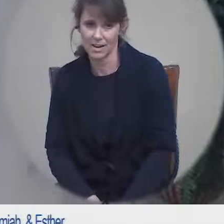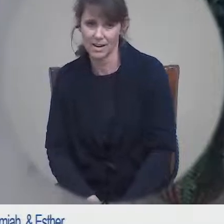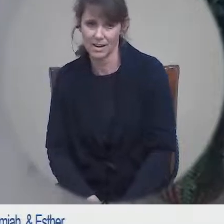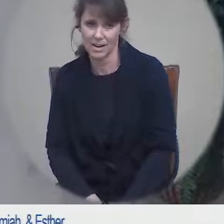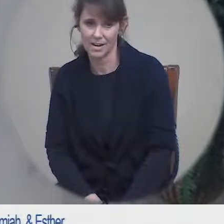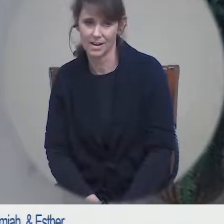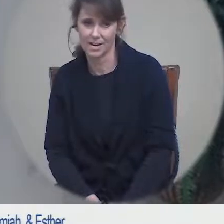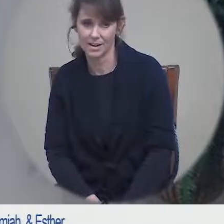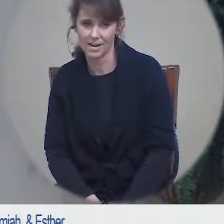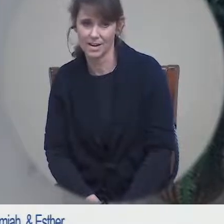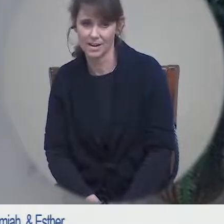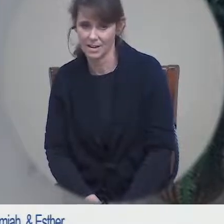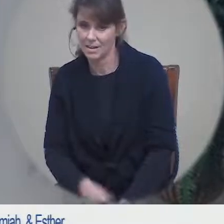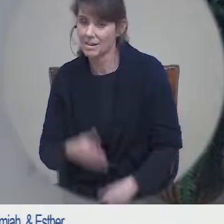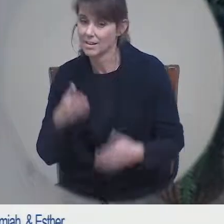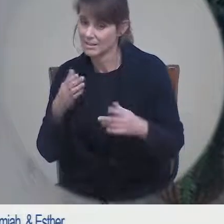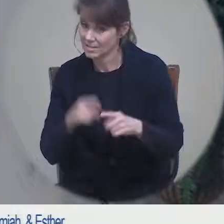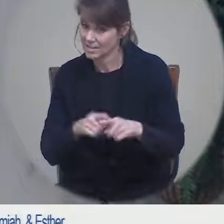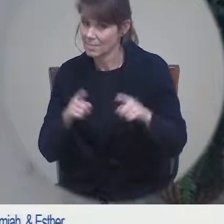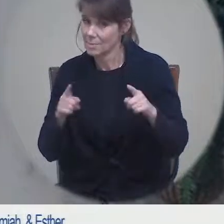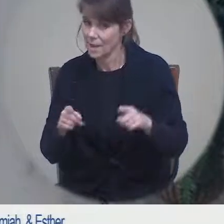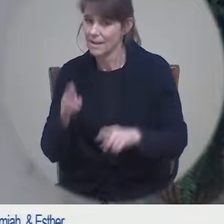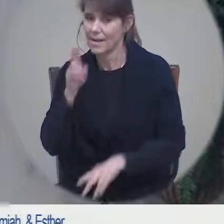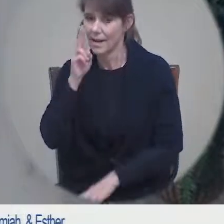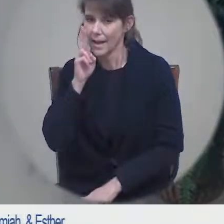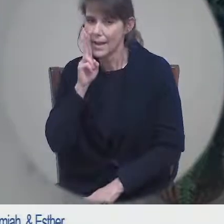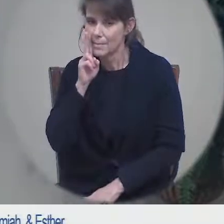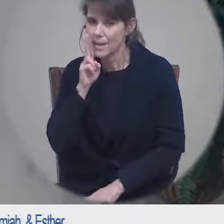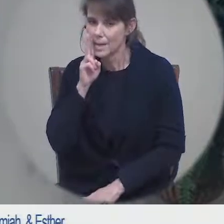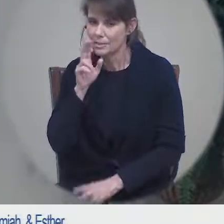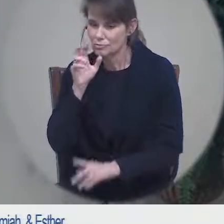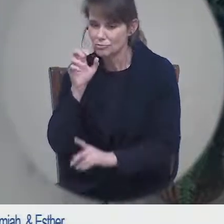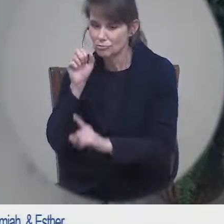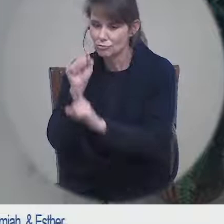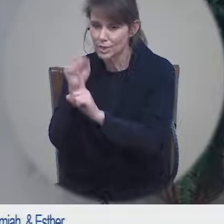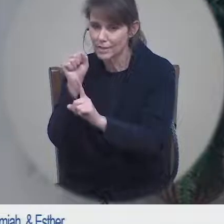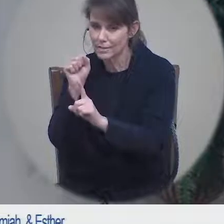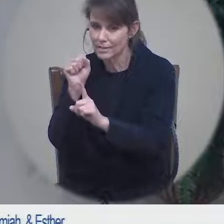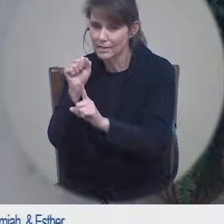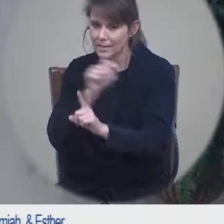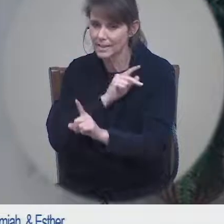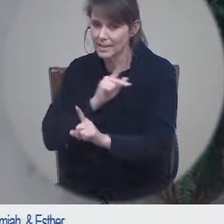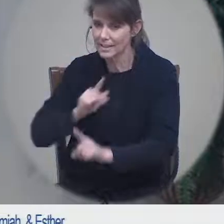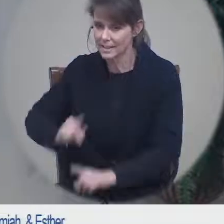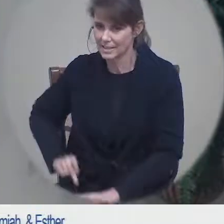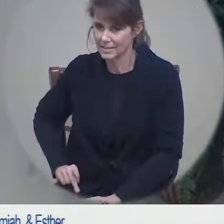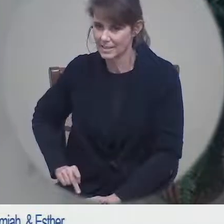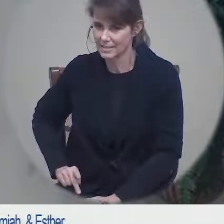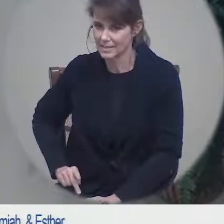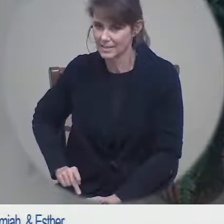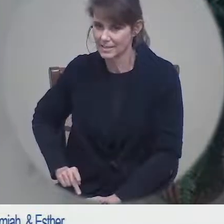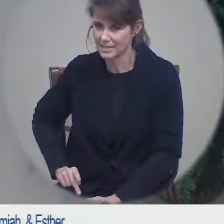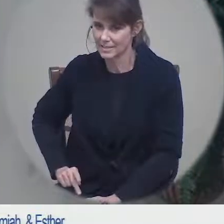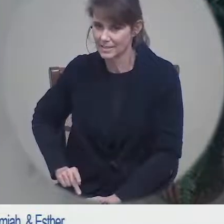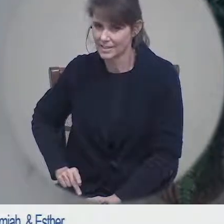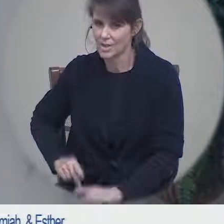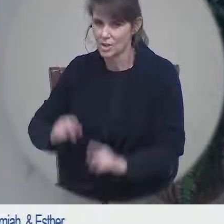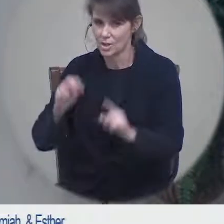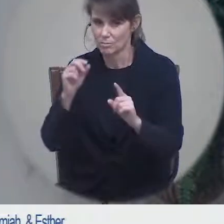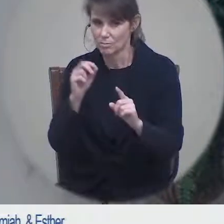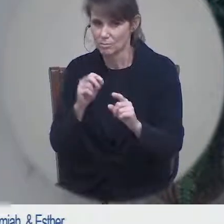thinking, Haman and the villain in Haman was getting the king to issue an edict not knowing full well what it